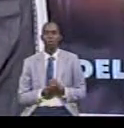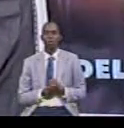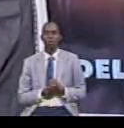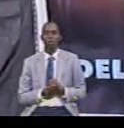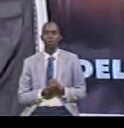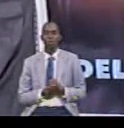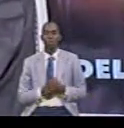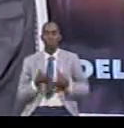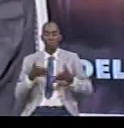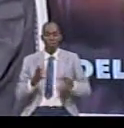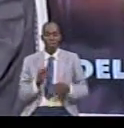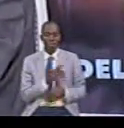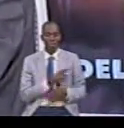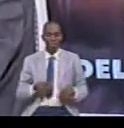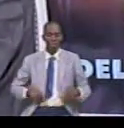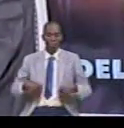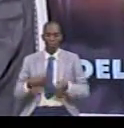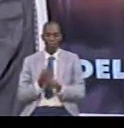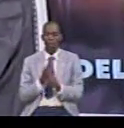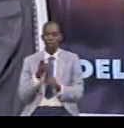Let the Lord make you strong.